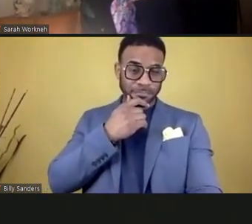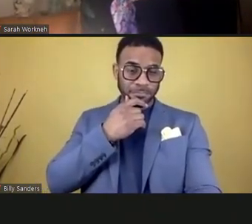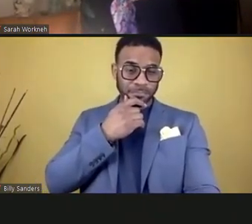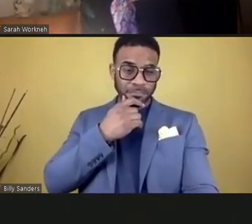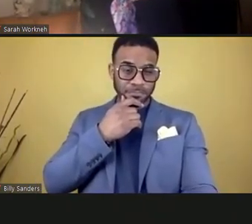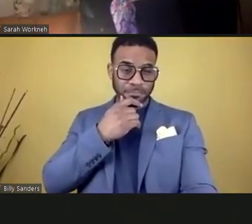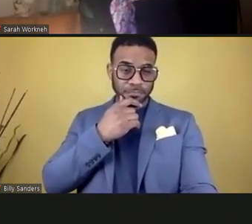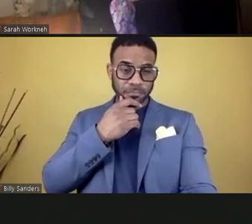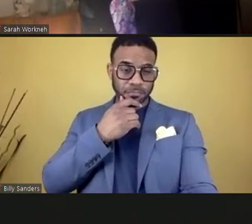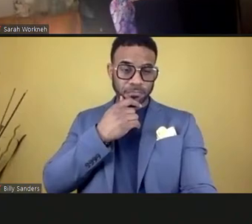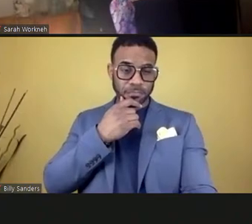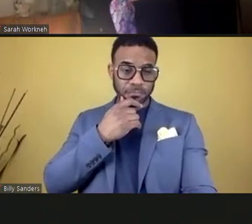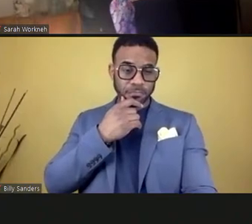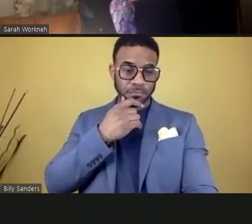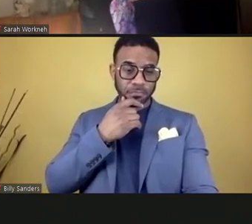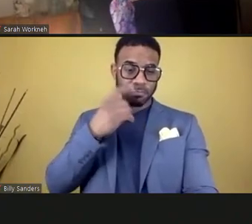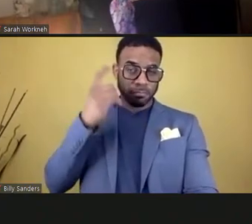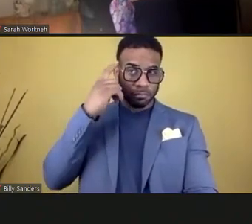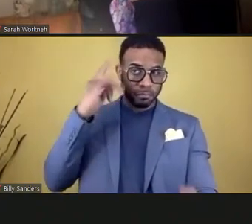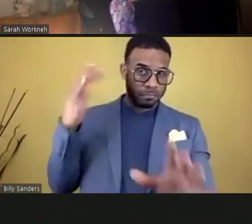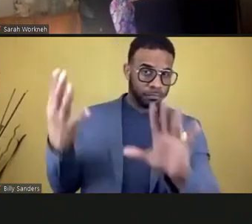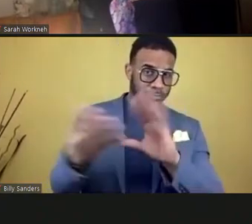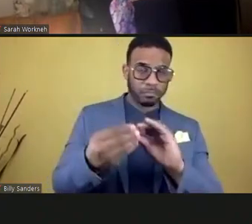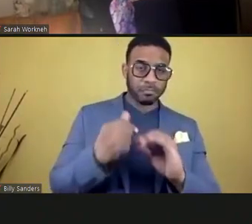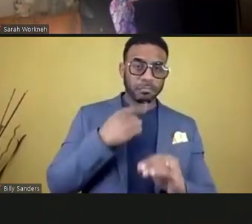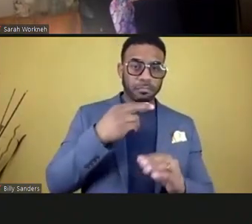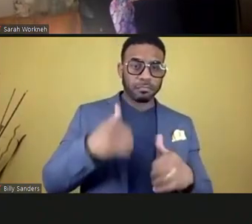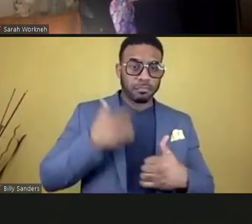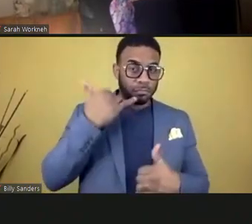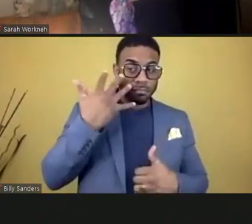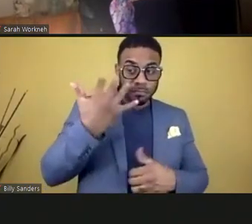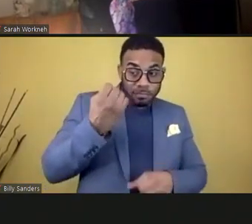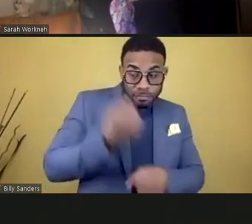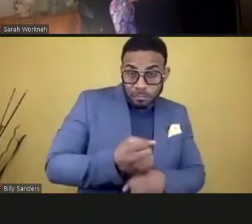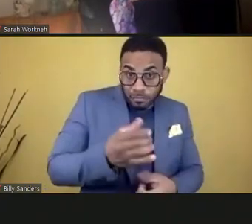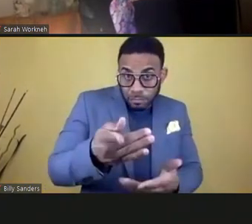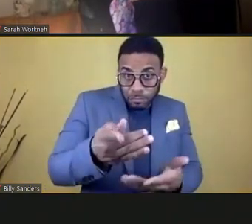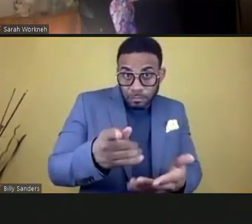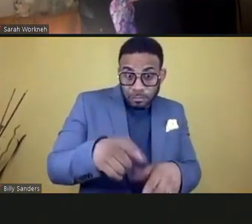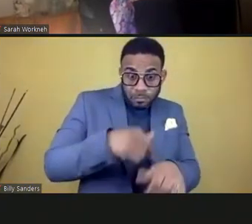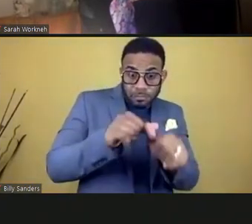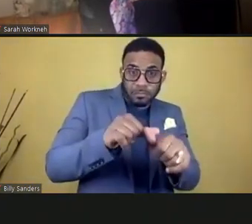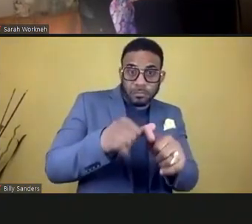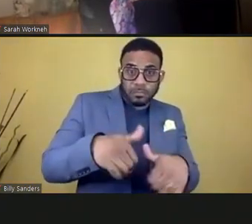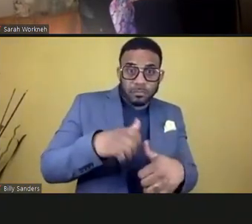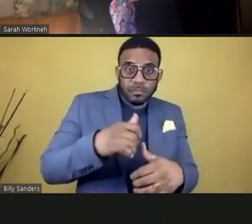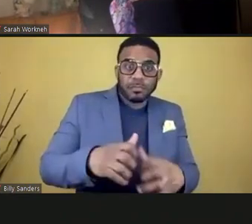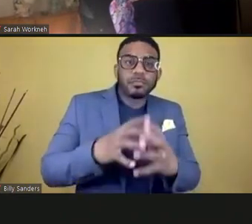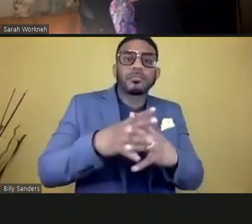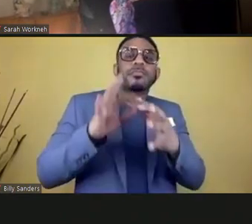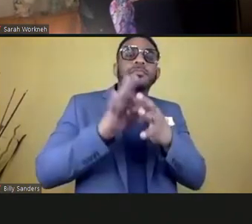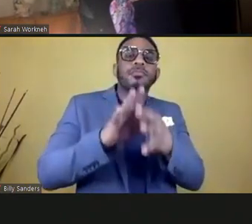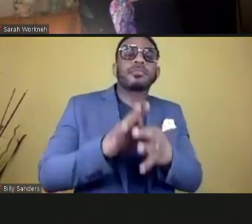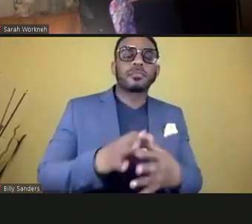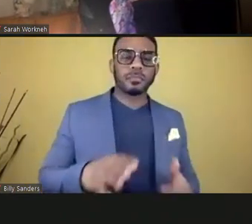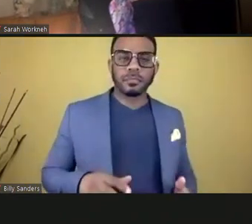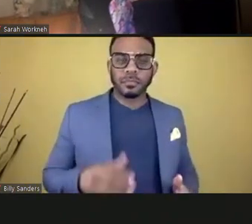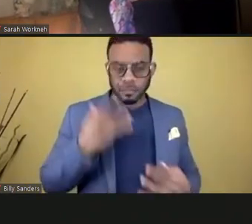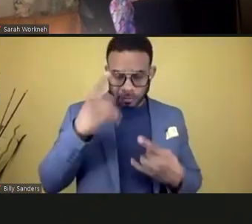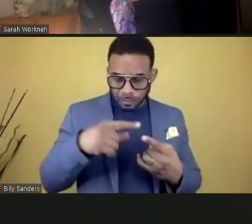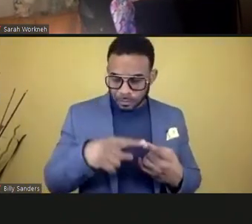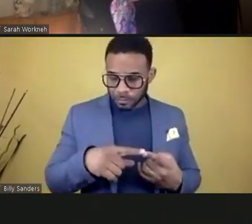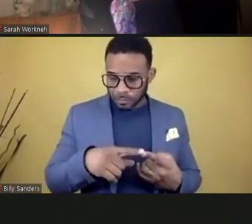I think like Cognate Collective, who we just had in residence for 5 years, you know, it's those long-term residencies that build relationships and thinking about